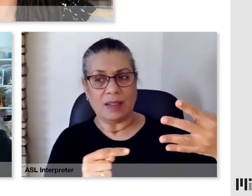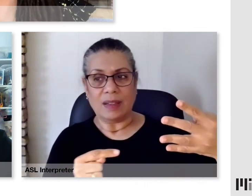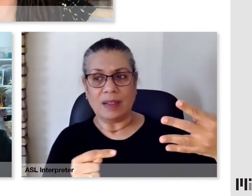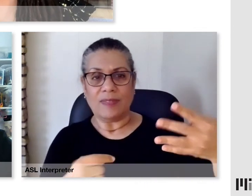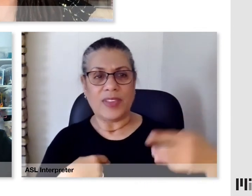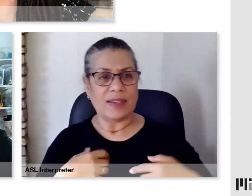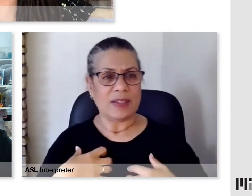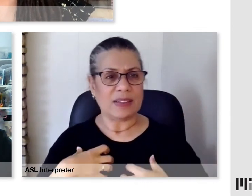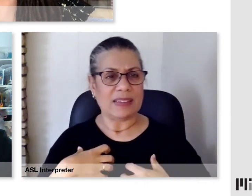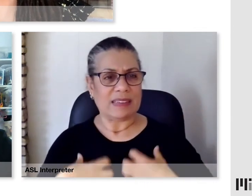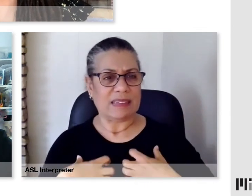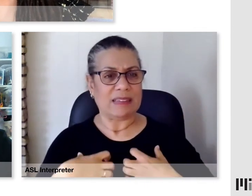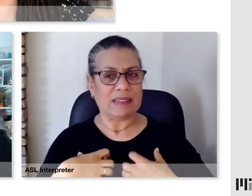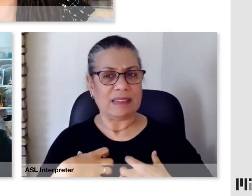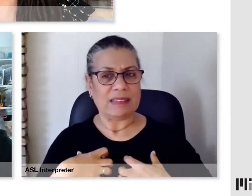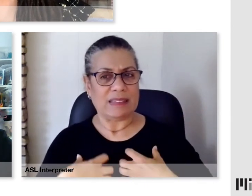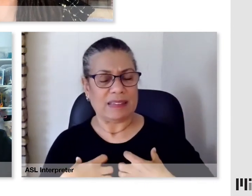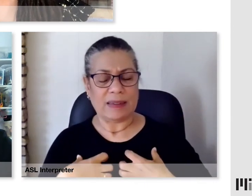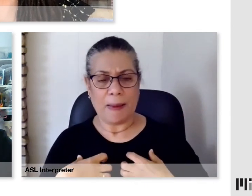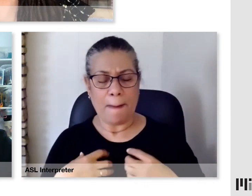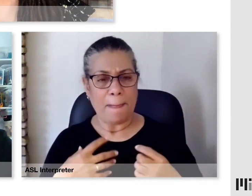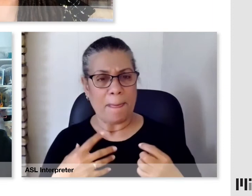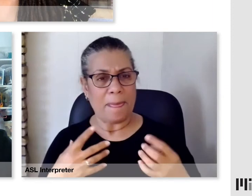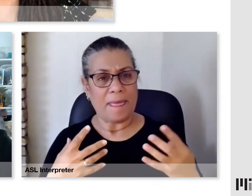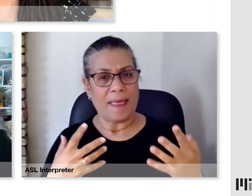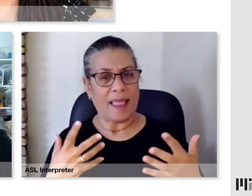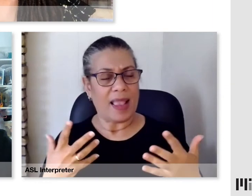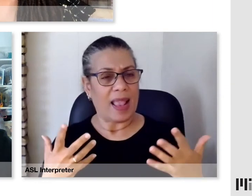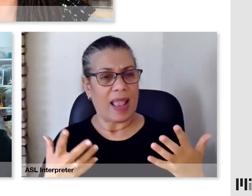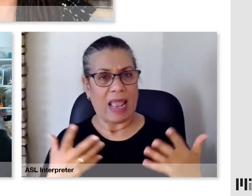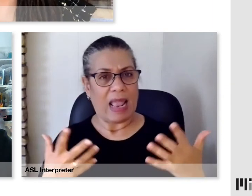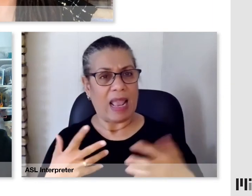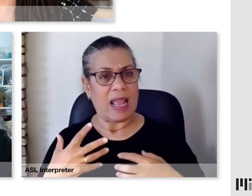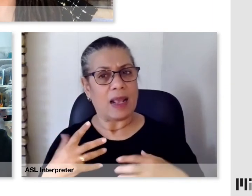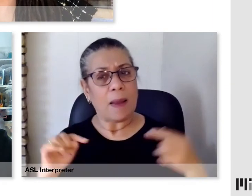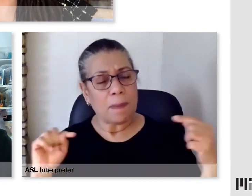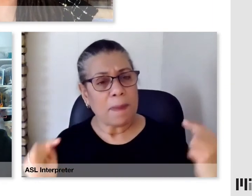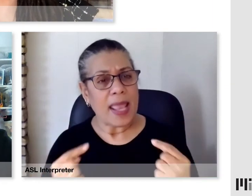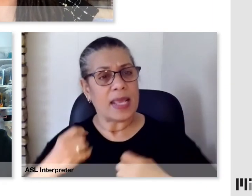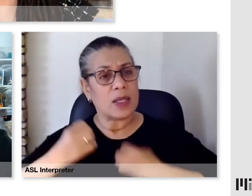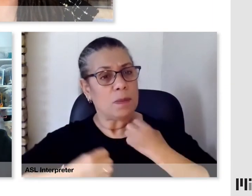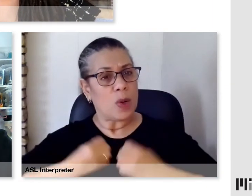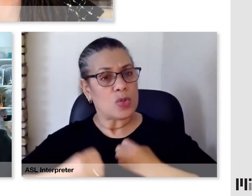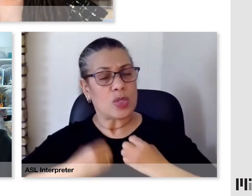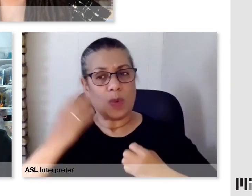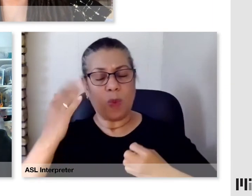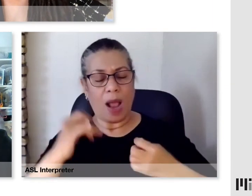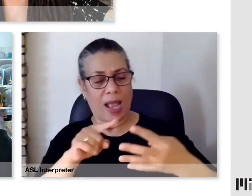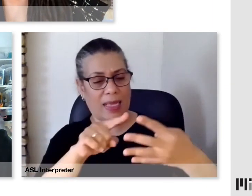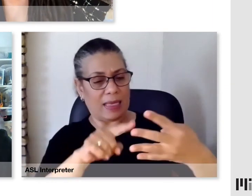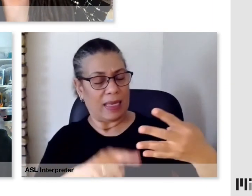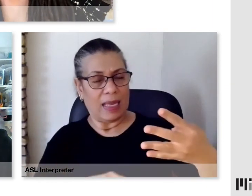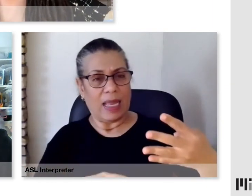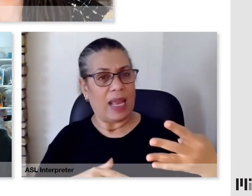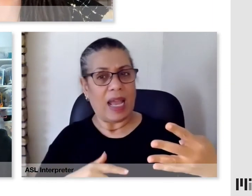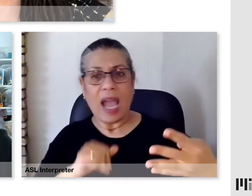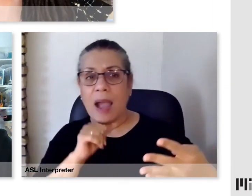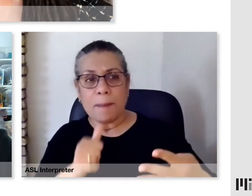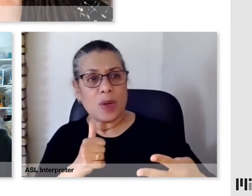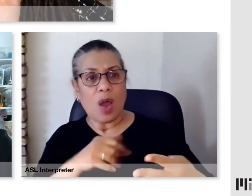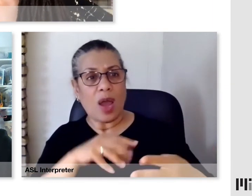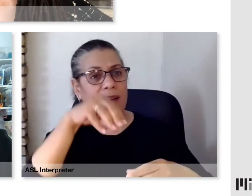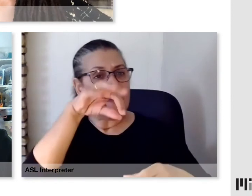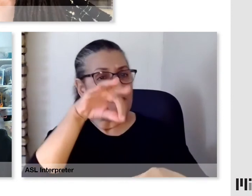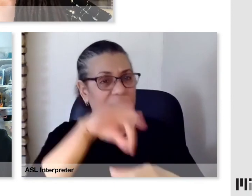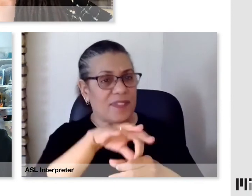the individual. That is actual emotional pain because people have experiences that they can't reconcile